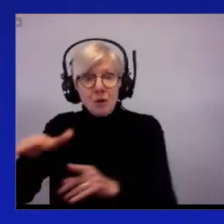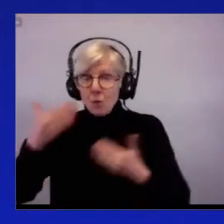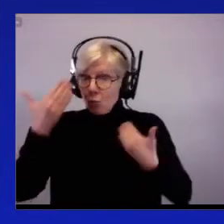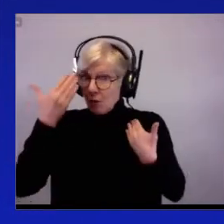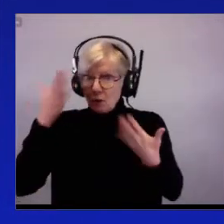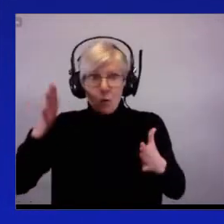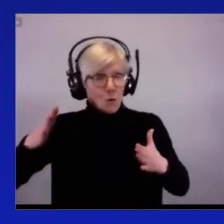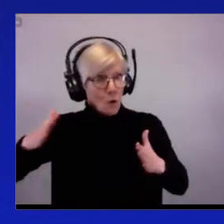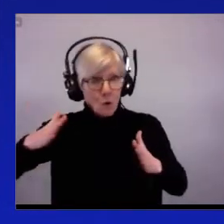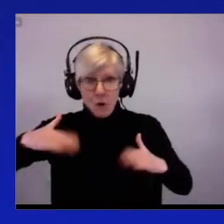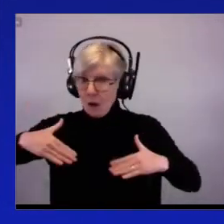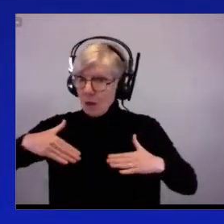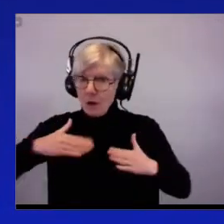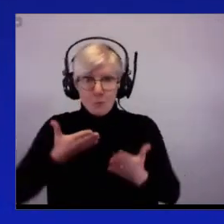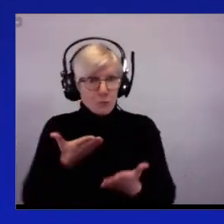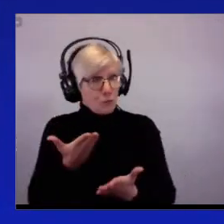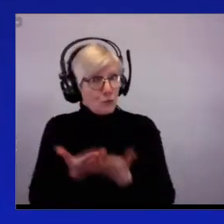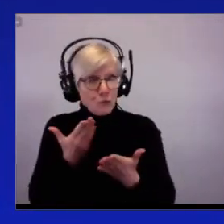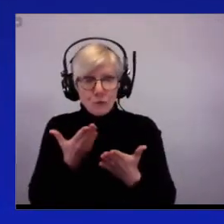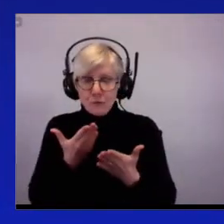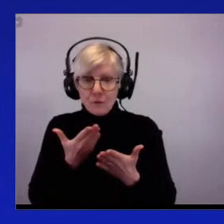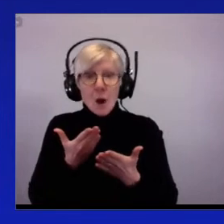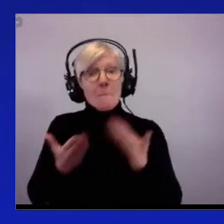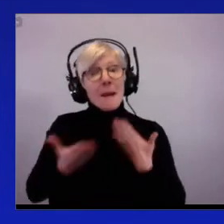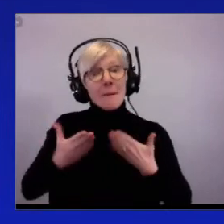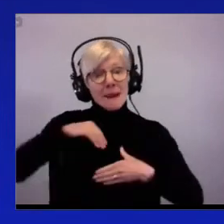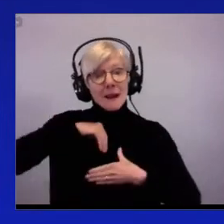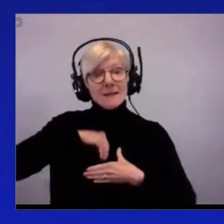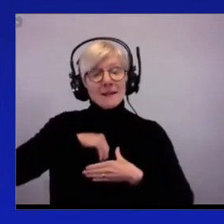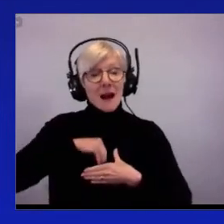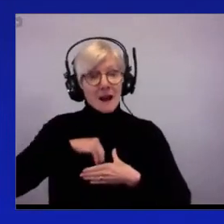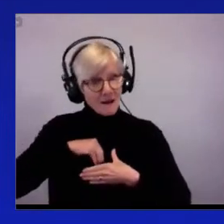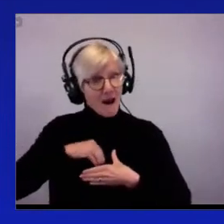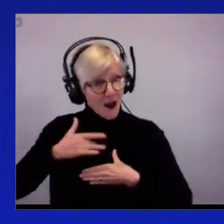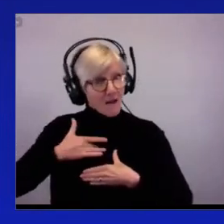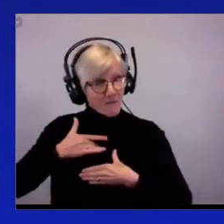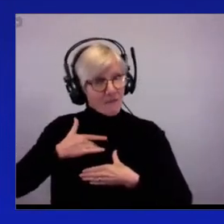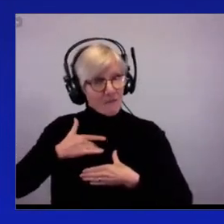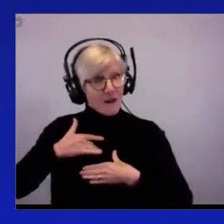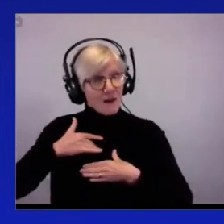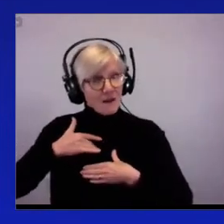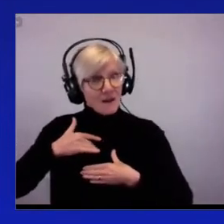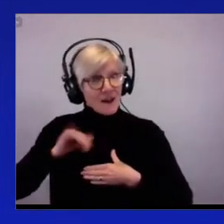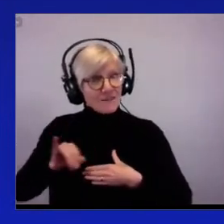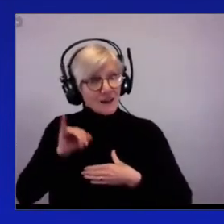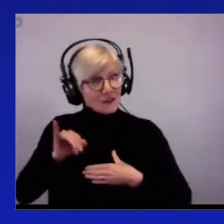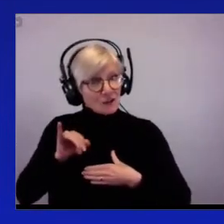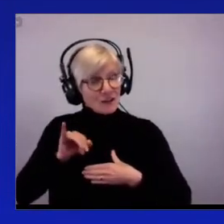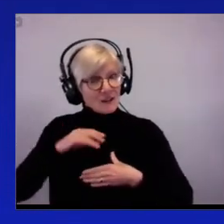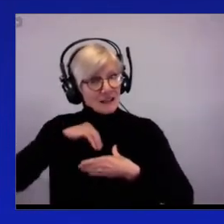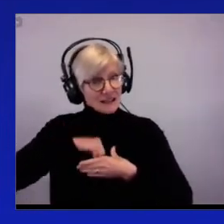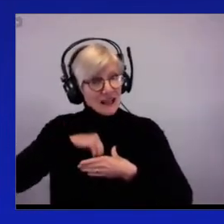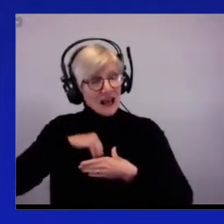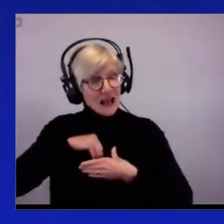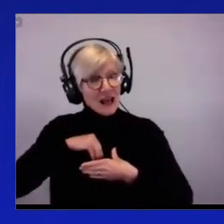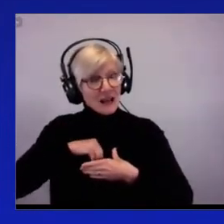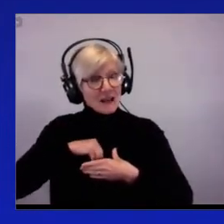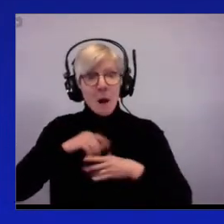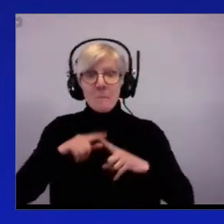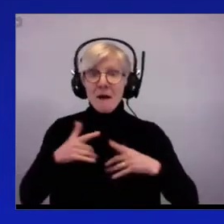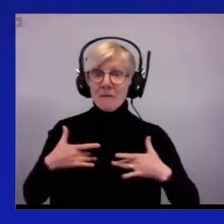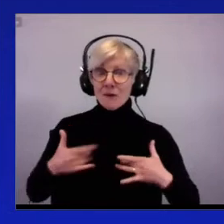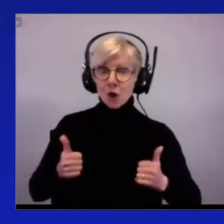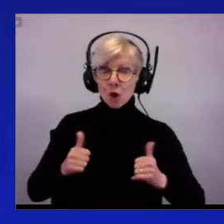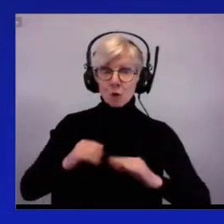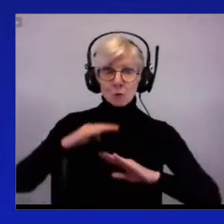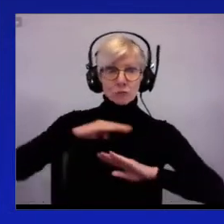severe infection, an asymptomatic infection that could still pose a risk to others around them, still pass on the virus without